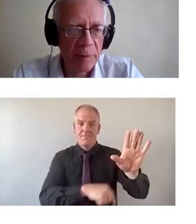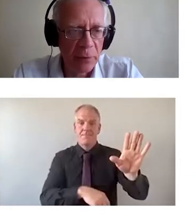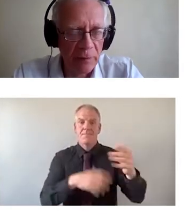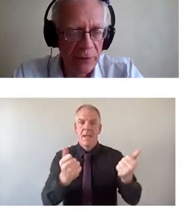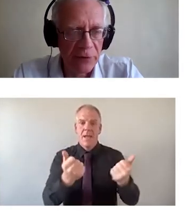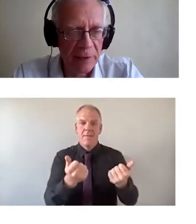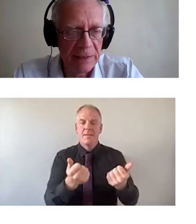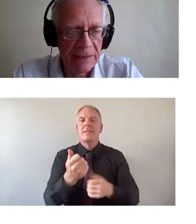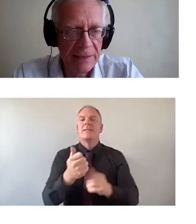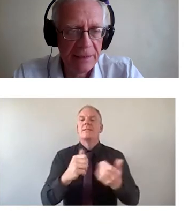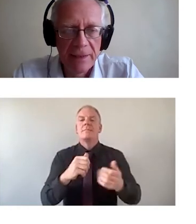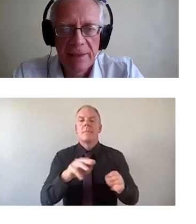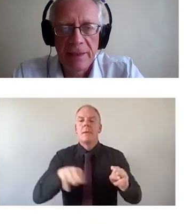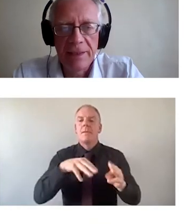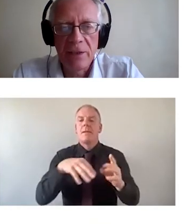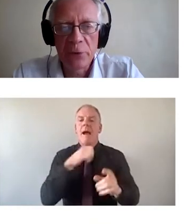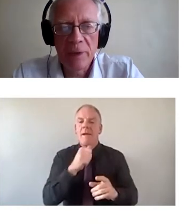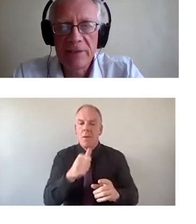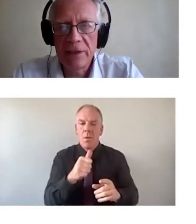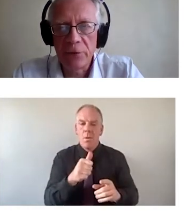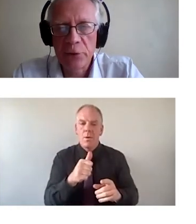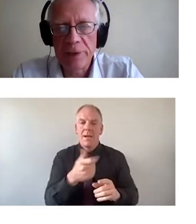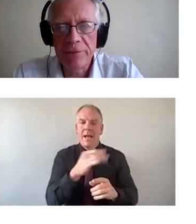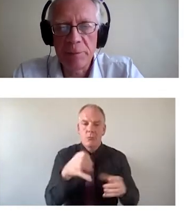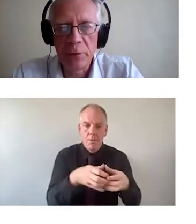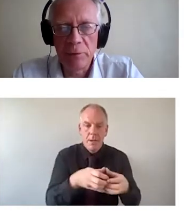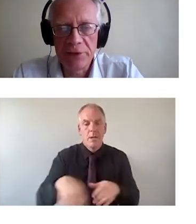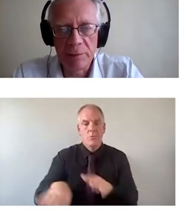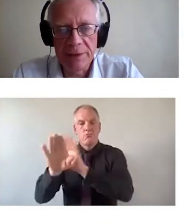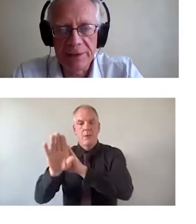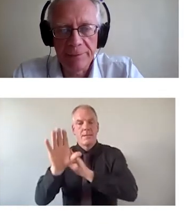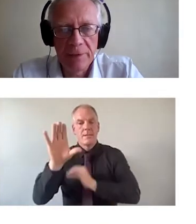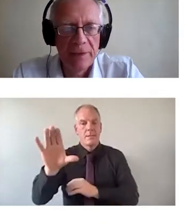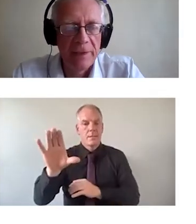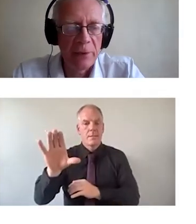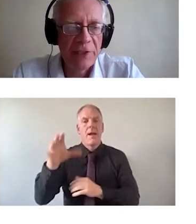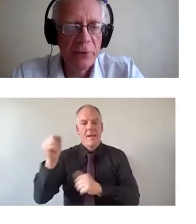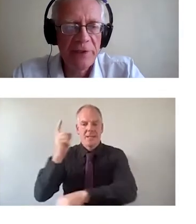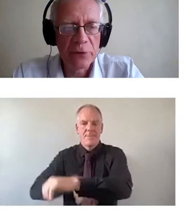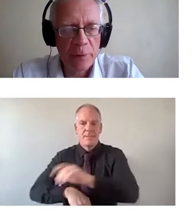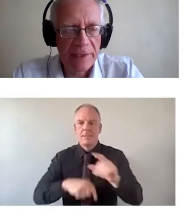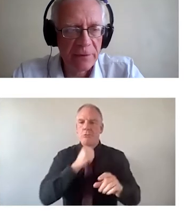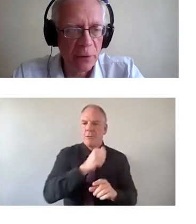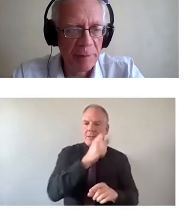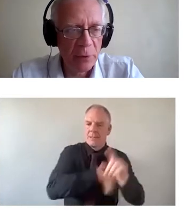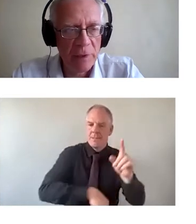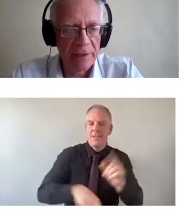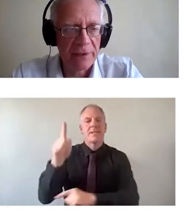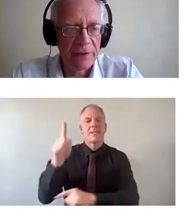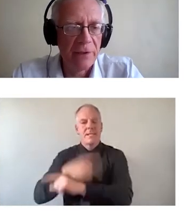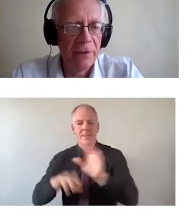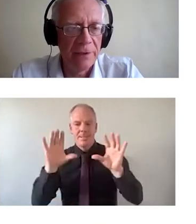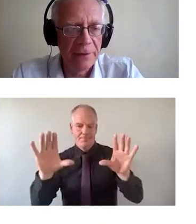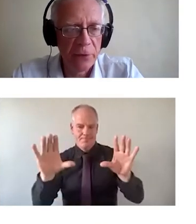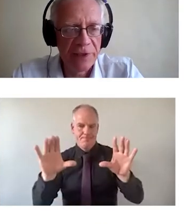deprivation for people with no disability, and on the right side of the screen for people with disability. And we're showing those rates for people who